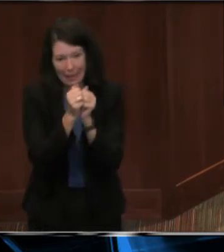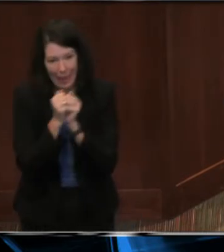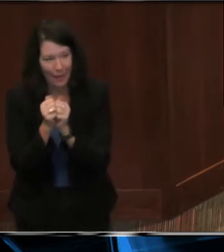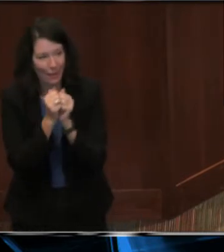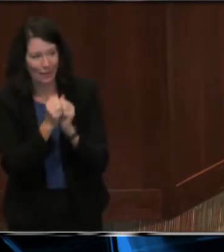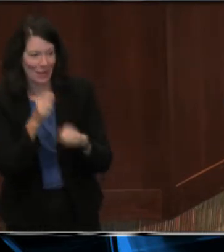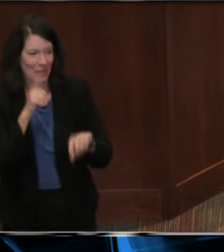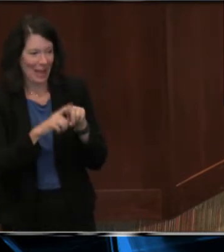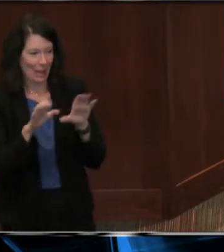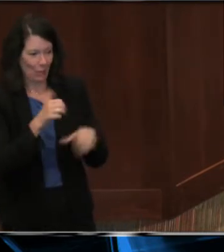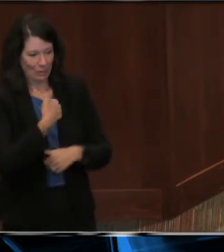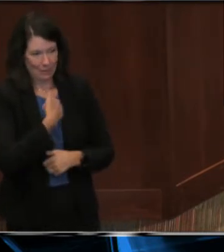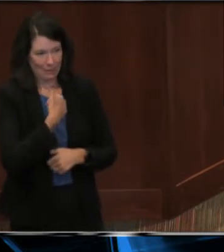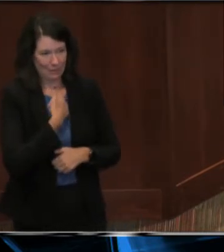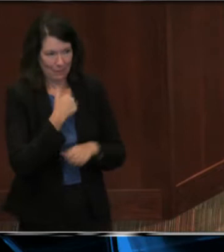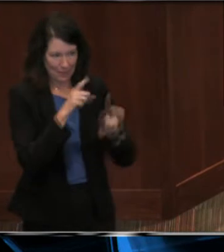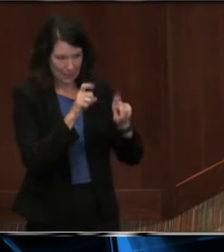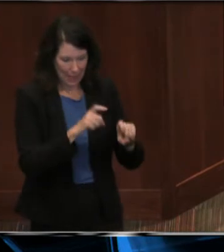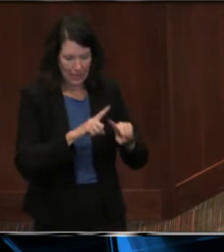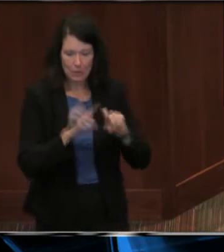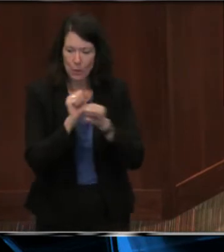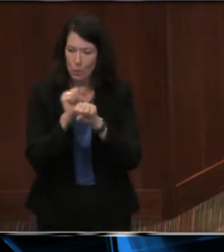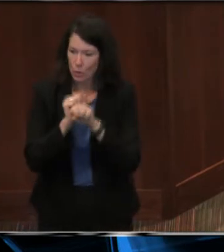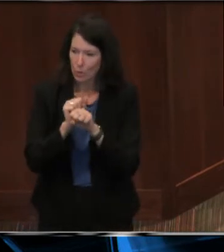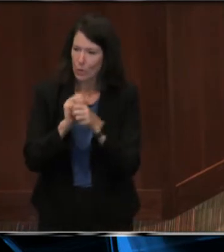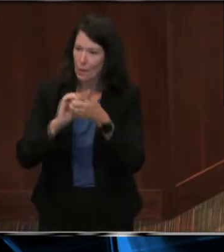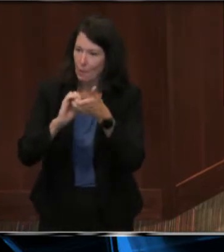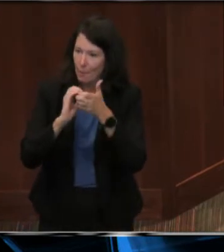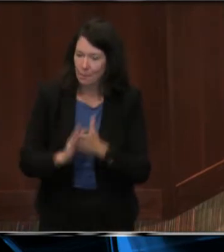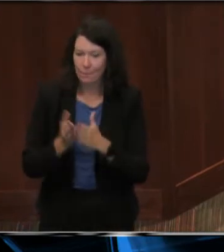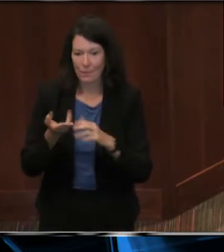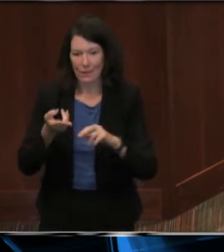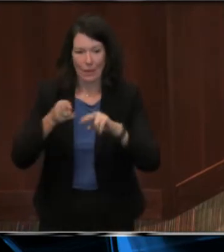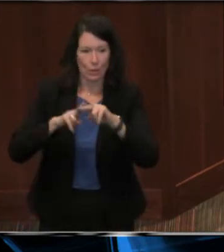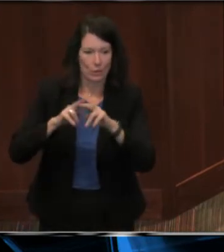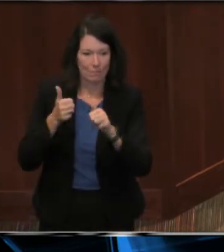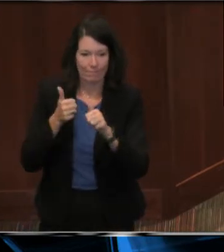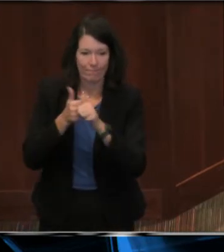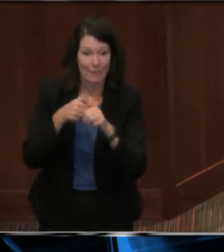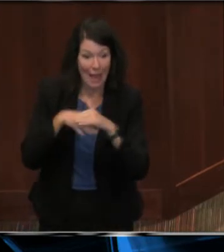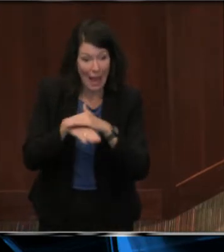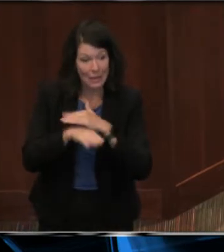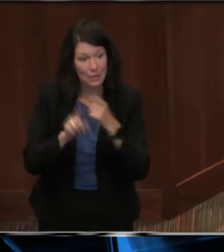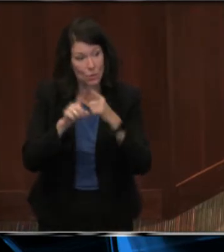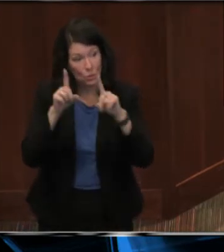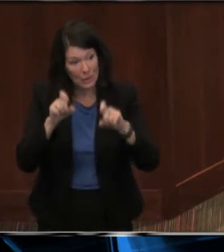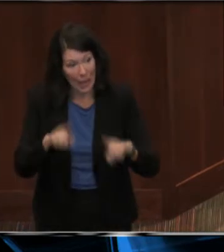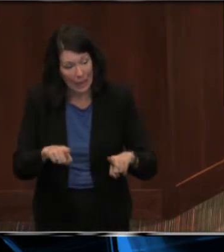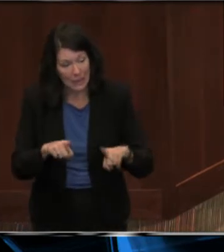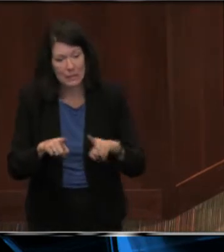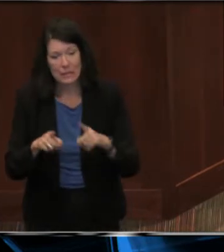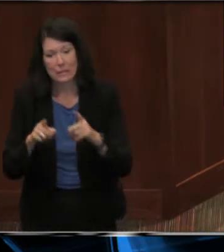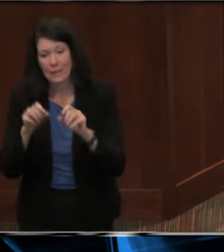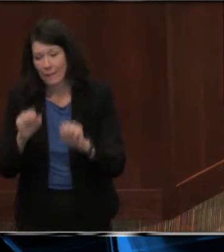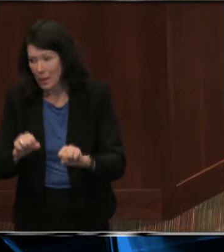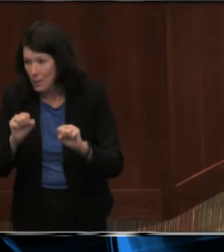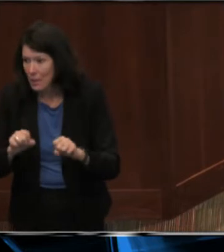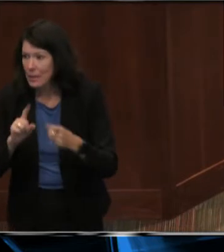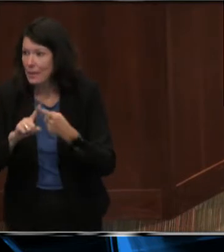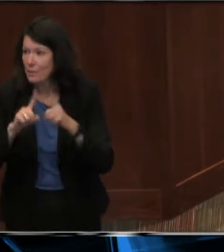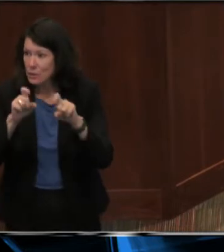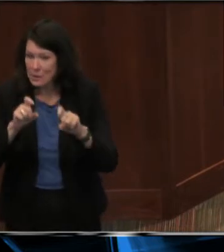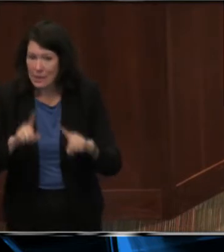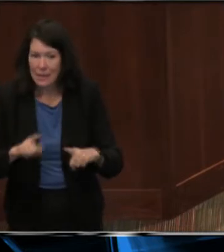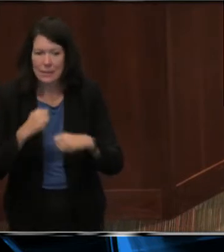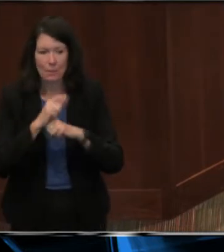don't actually do the tests ourselves, but we are working with our partners to increase that access, increase the capacity, and continue to